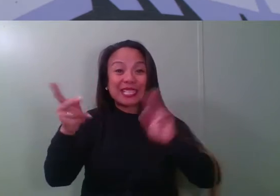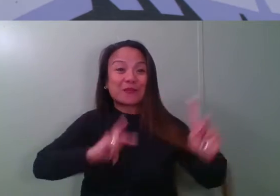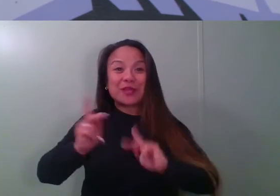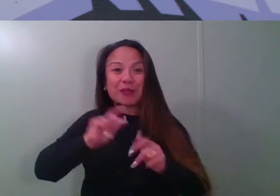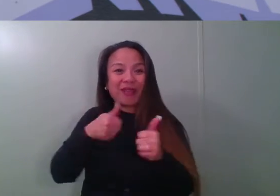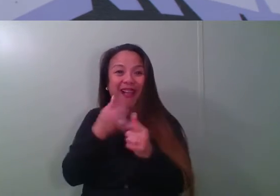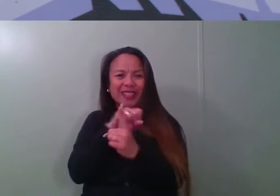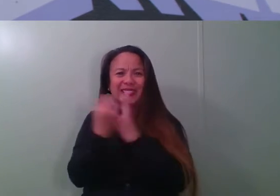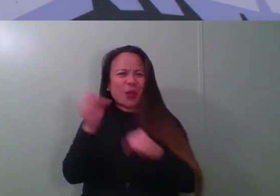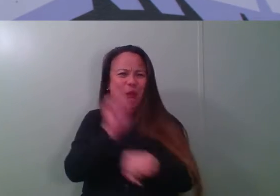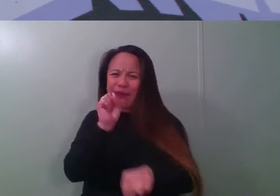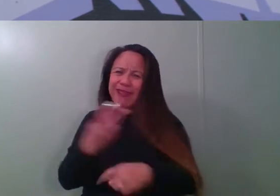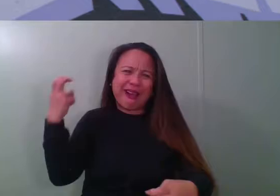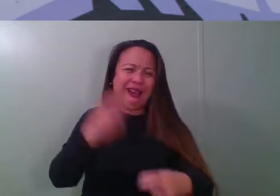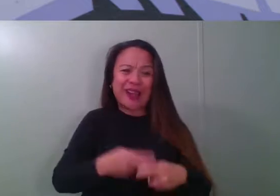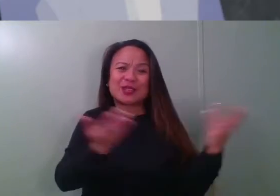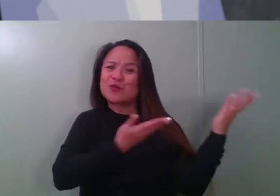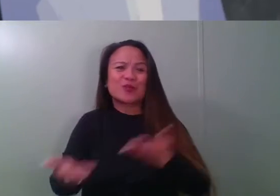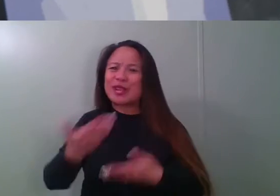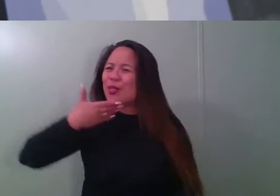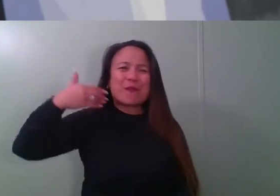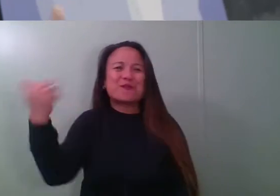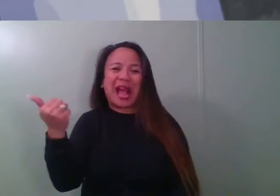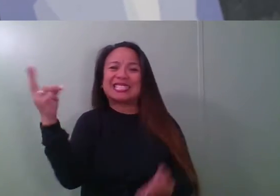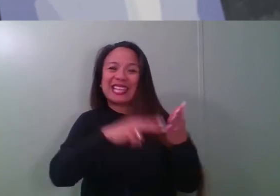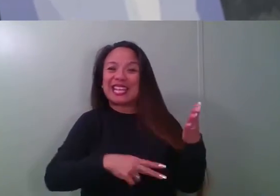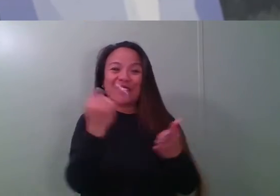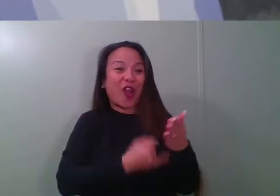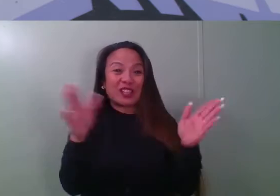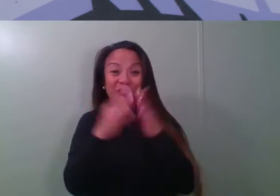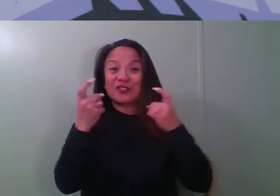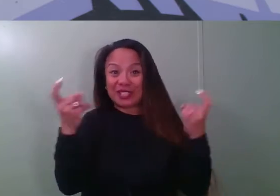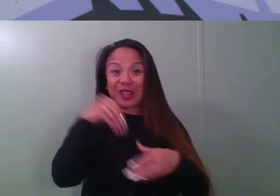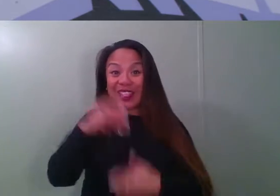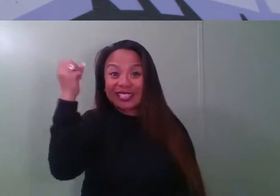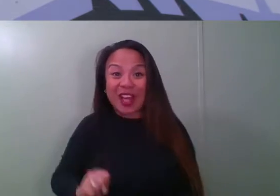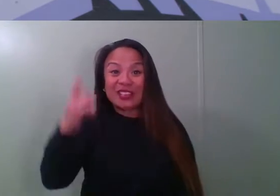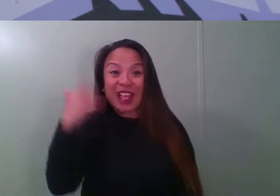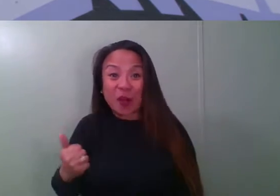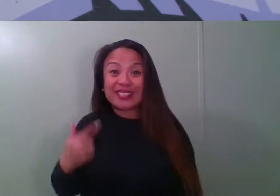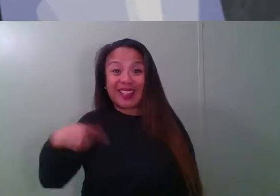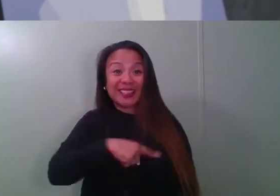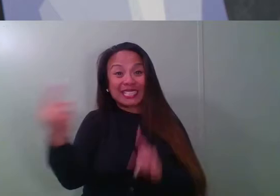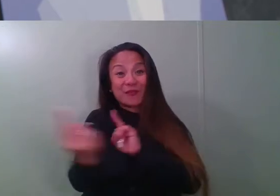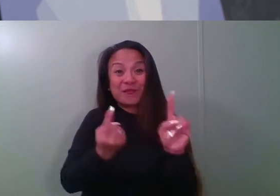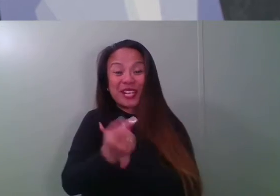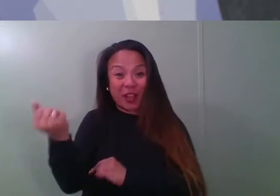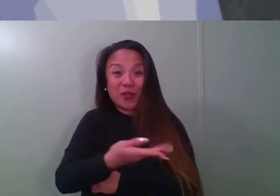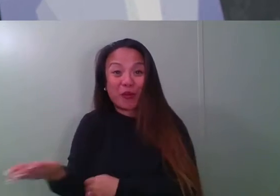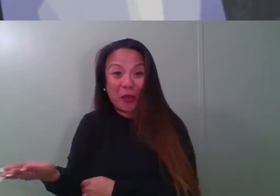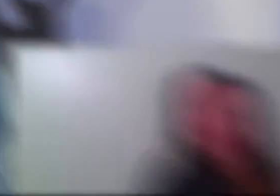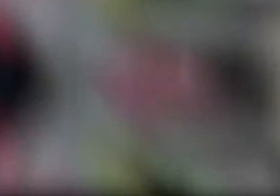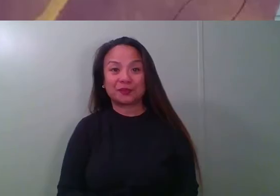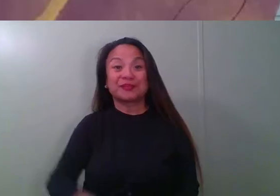and amazing people behind the scenes working hard to bring you the very best literary arts festival in Southern California. How about we meet a